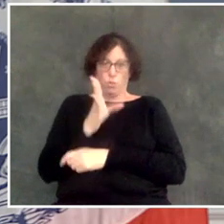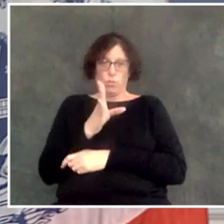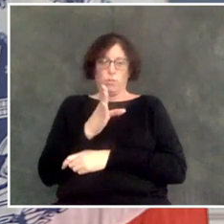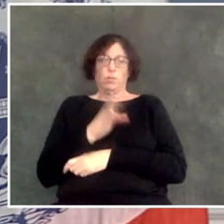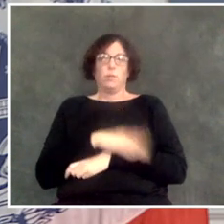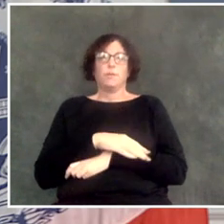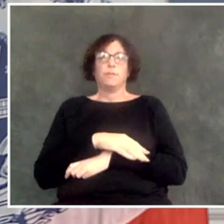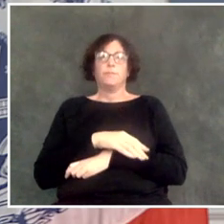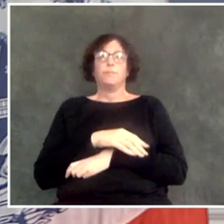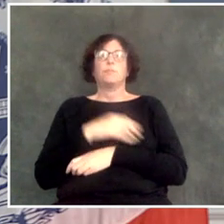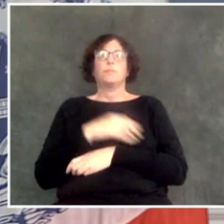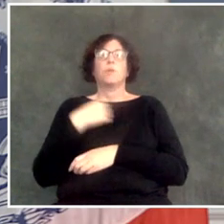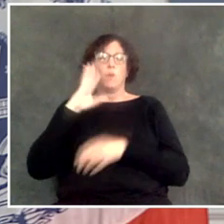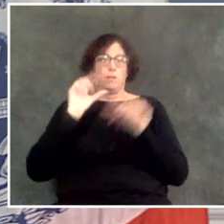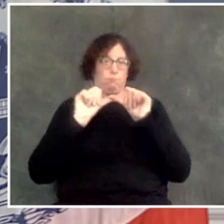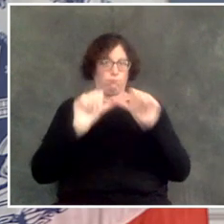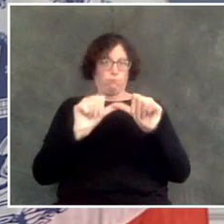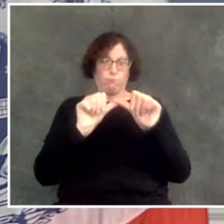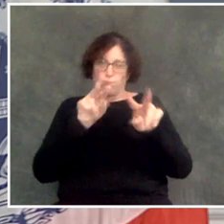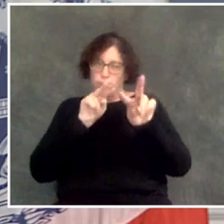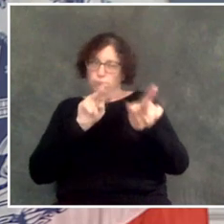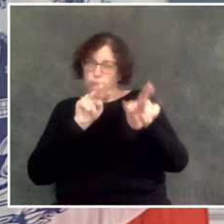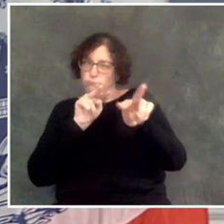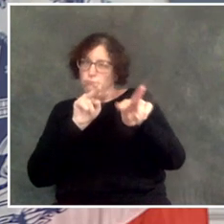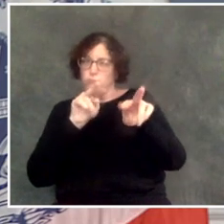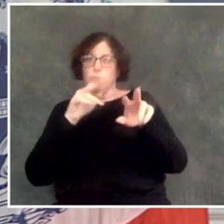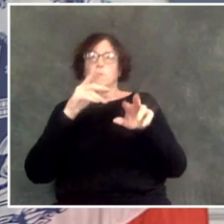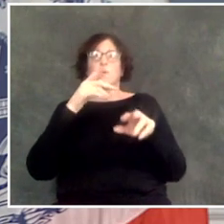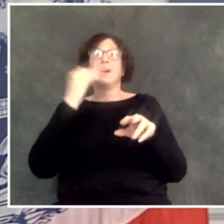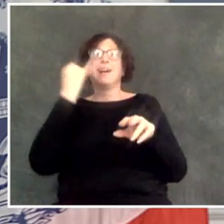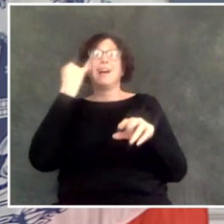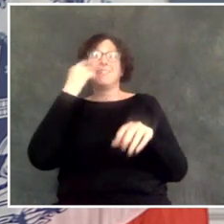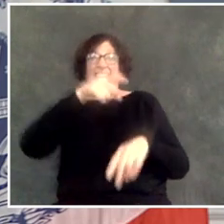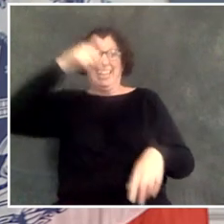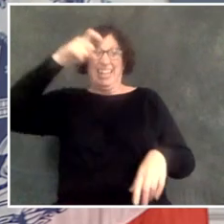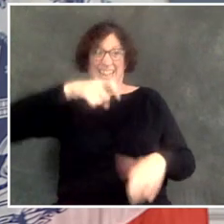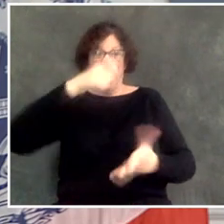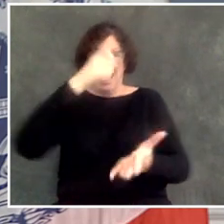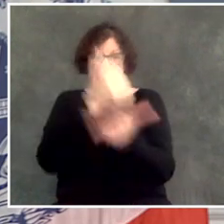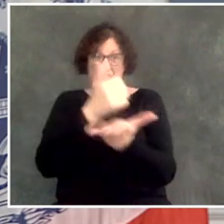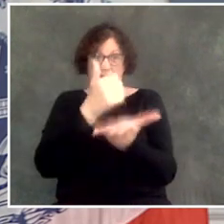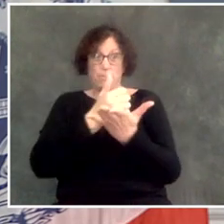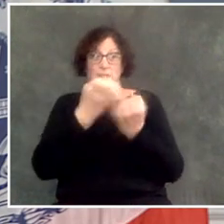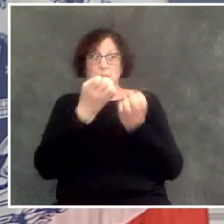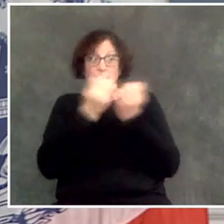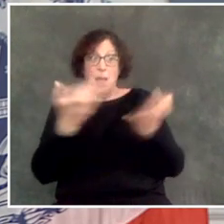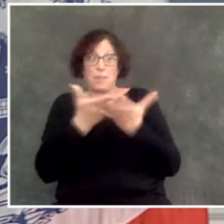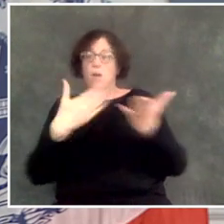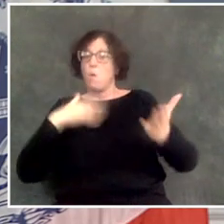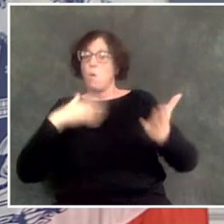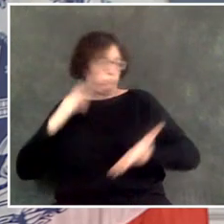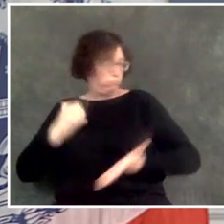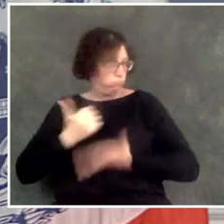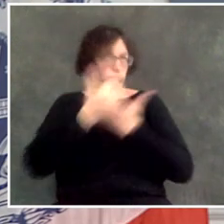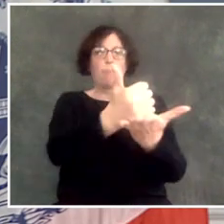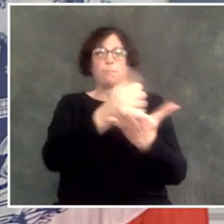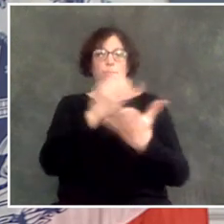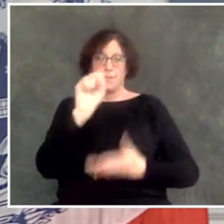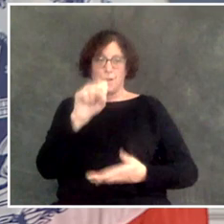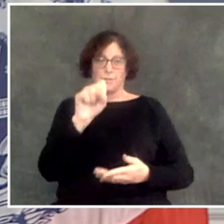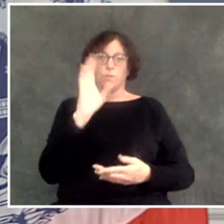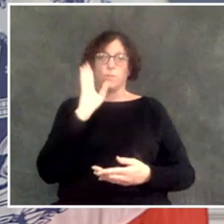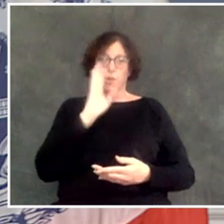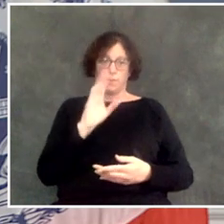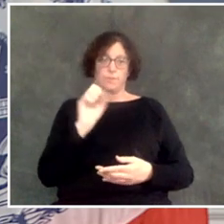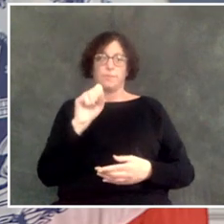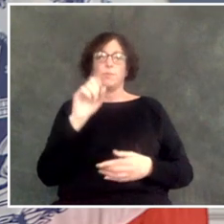two, the state has two locations they're working on to create additional non-traditional